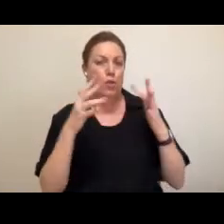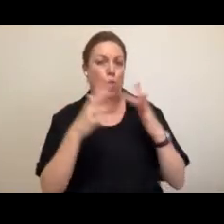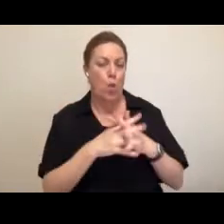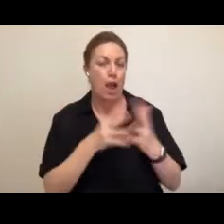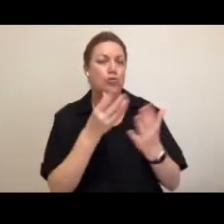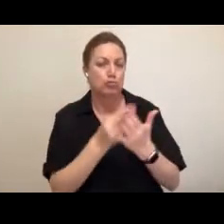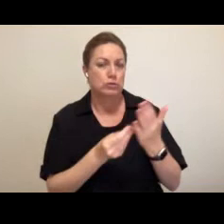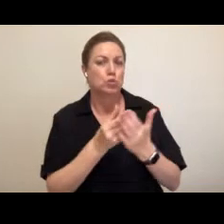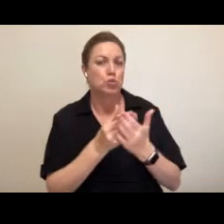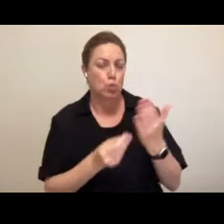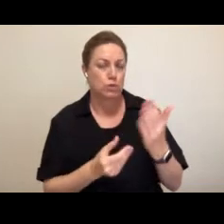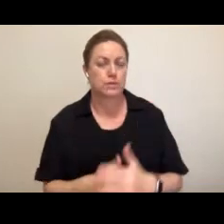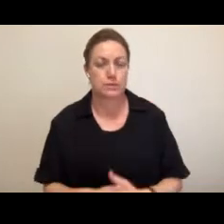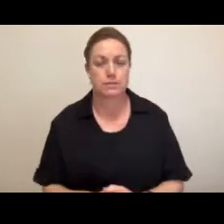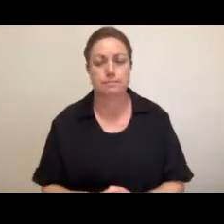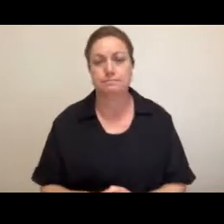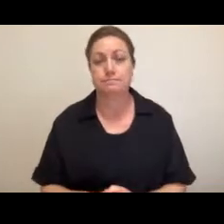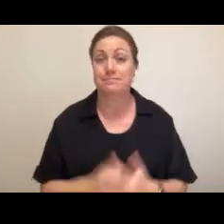you, Create.